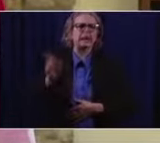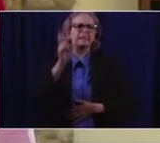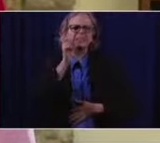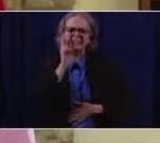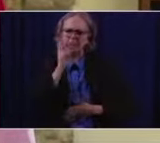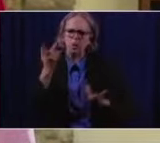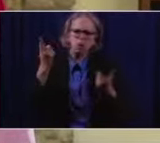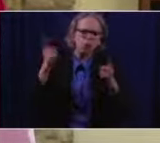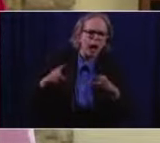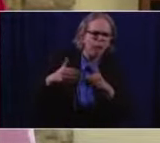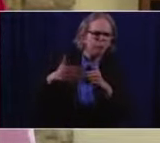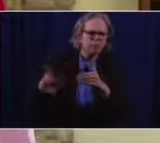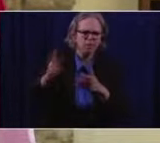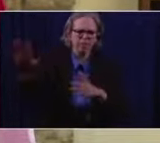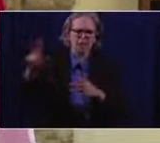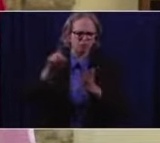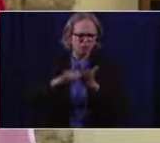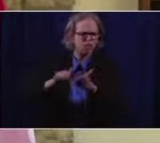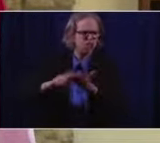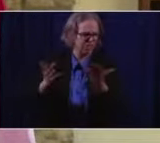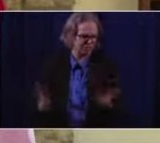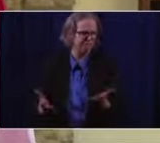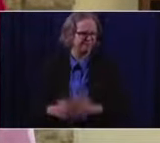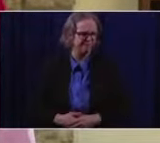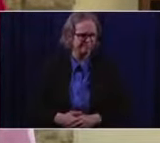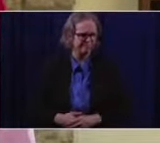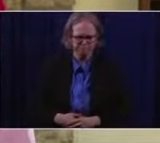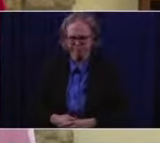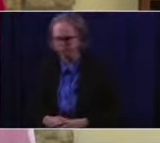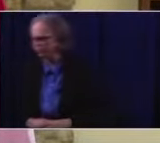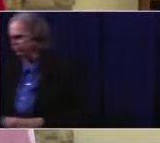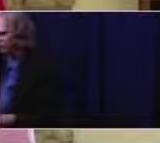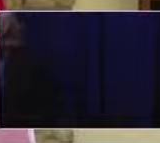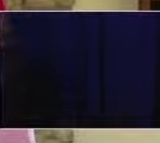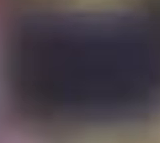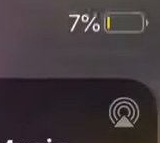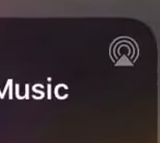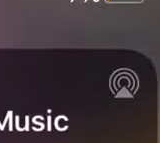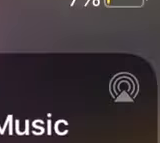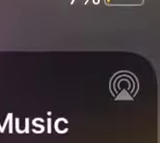what we do. Next question is from Laura Bischoff at the Dayton Daily News.